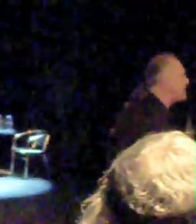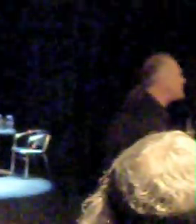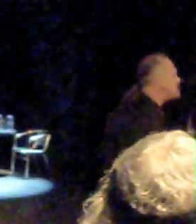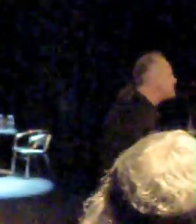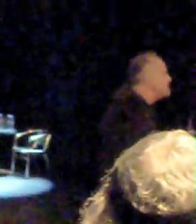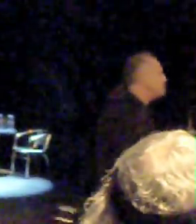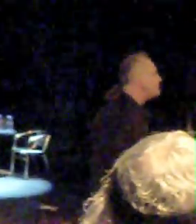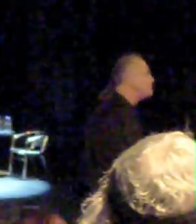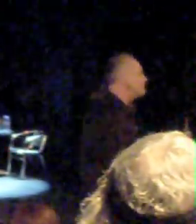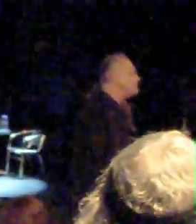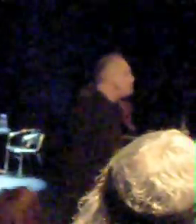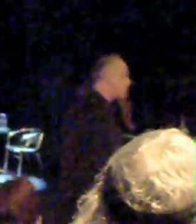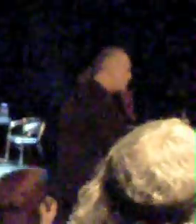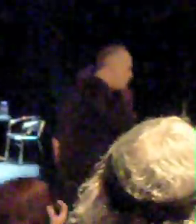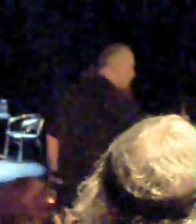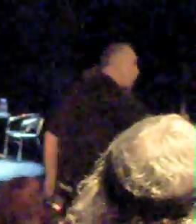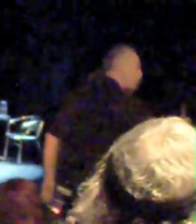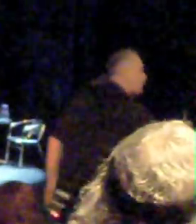other peaks,